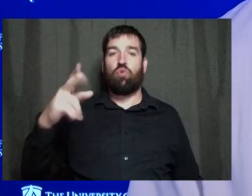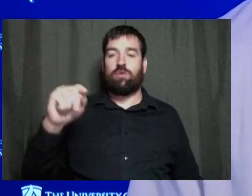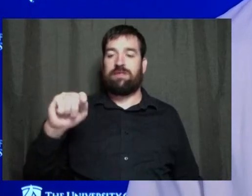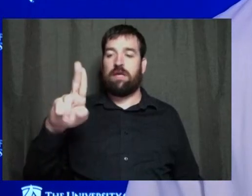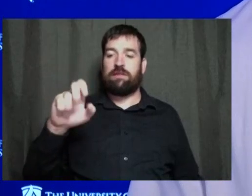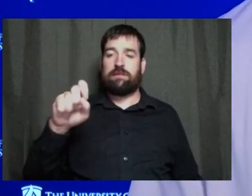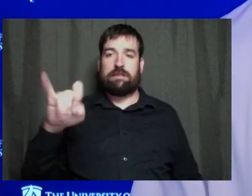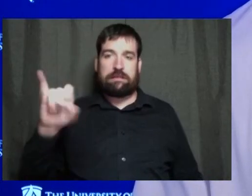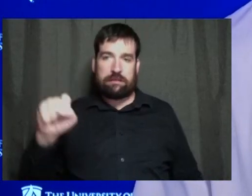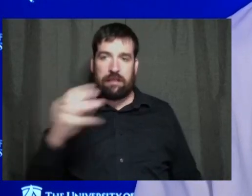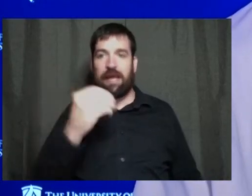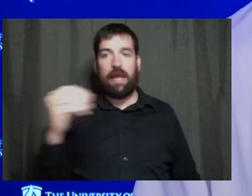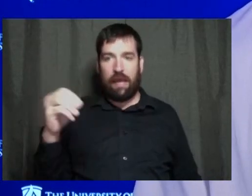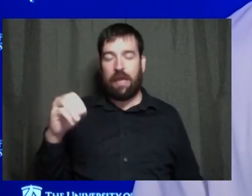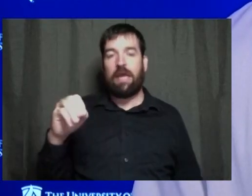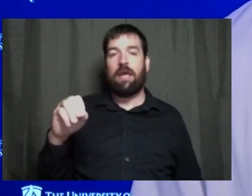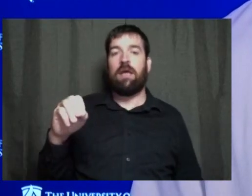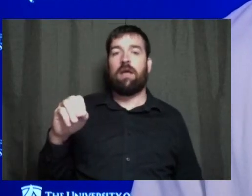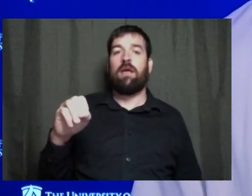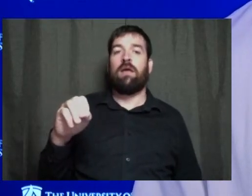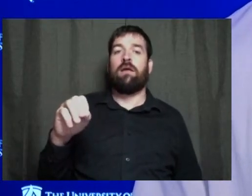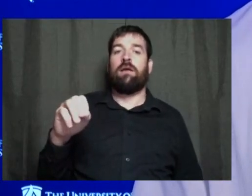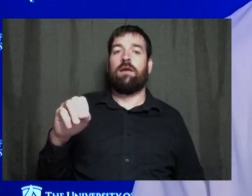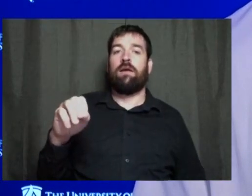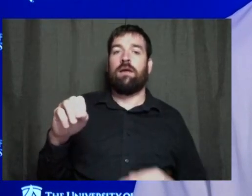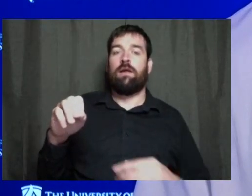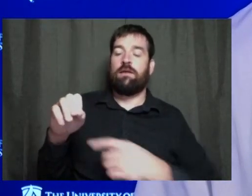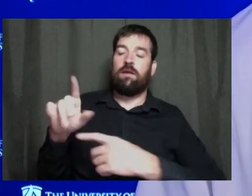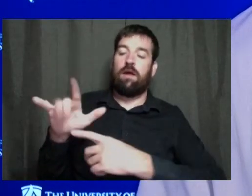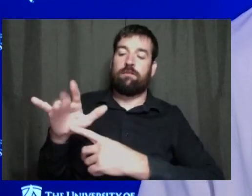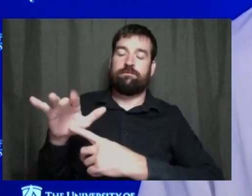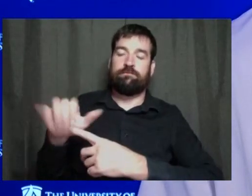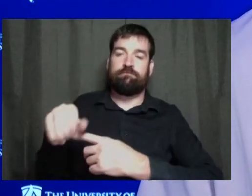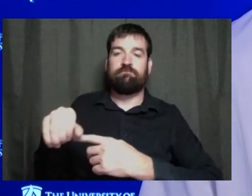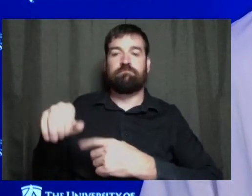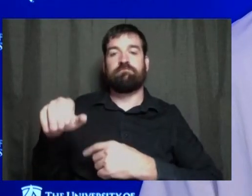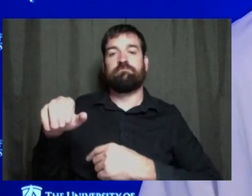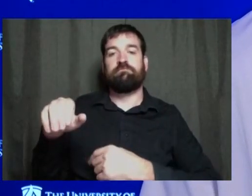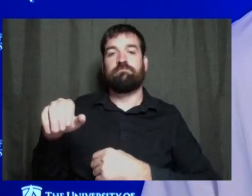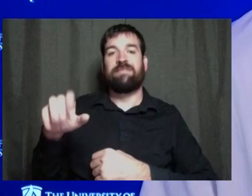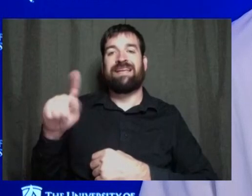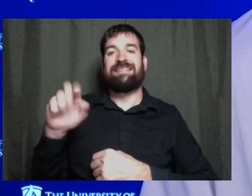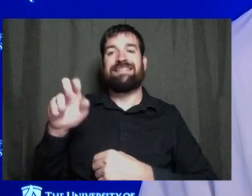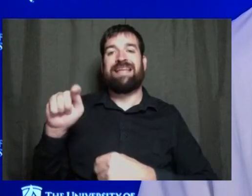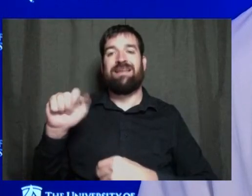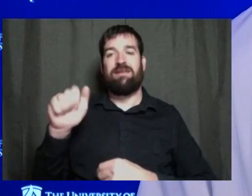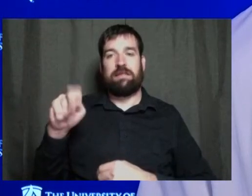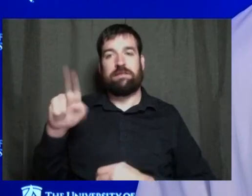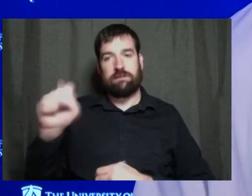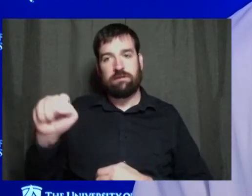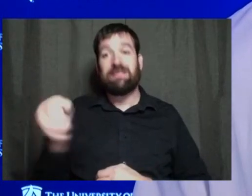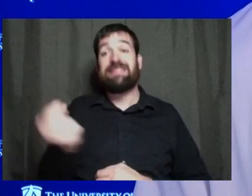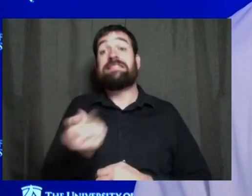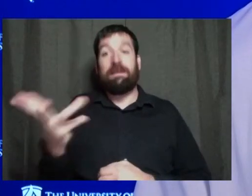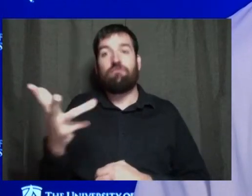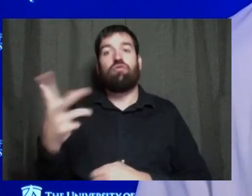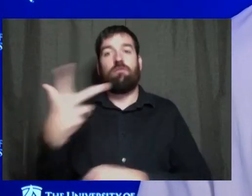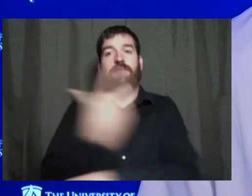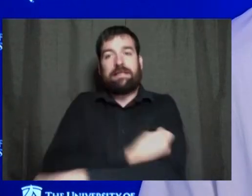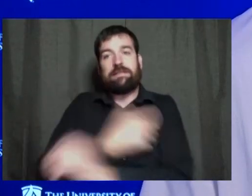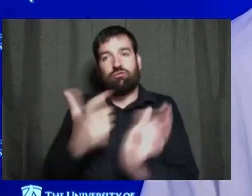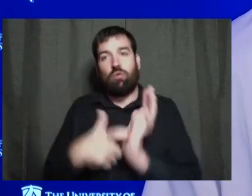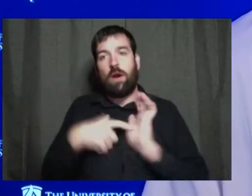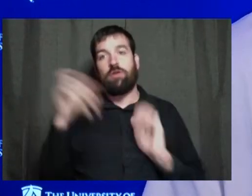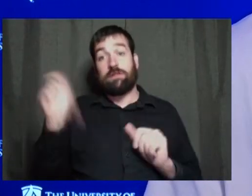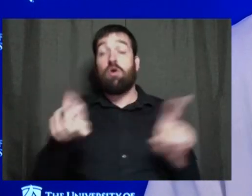as well. So there are a number of recommended and required vaccinations. Those are the biggest ones. In addition, we